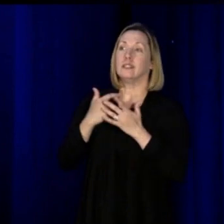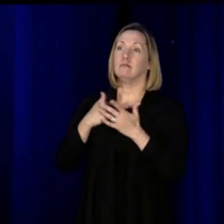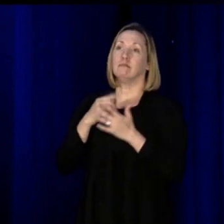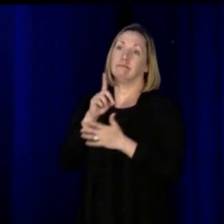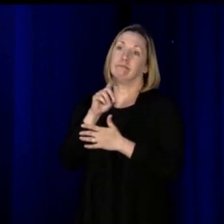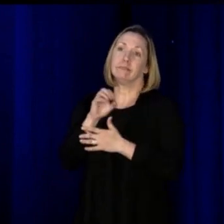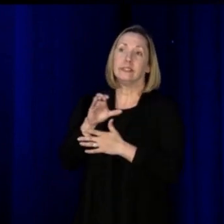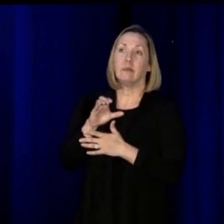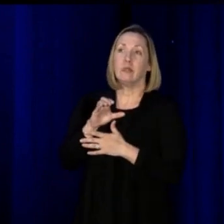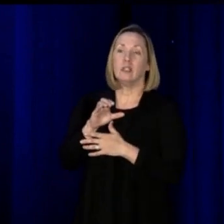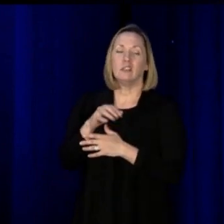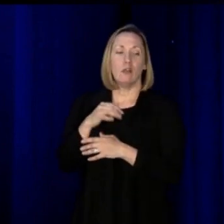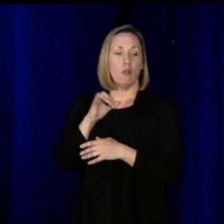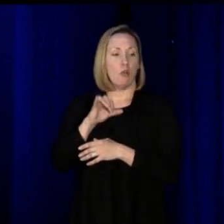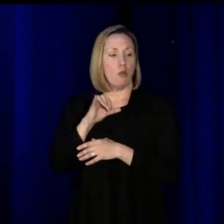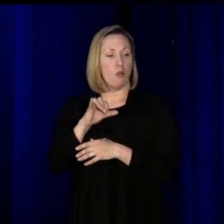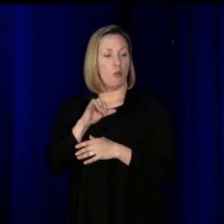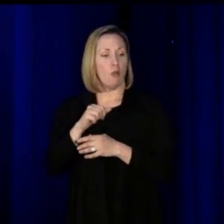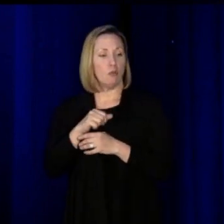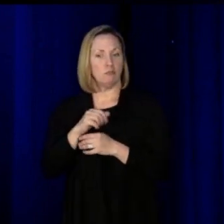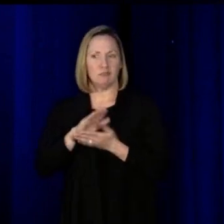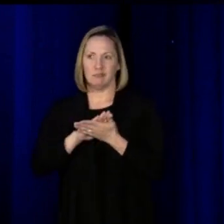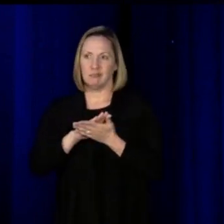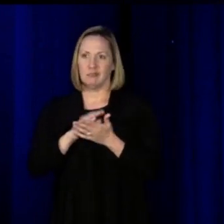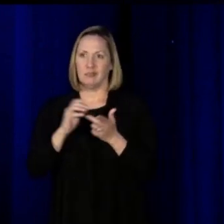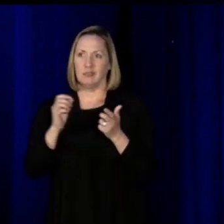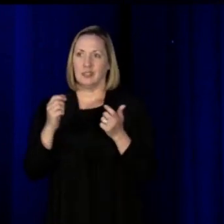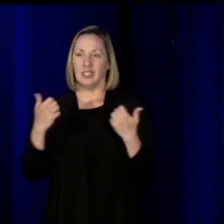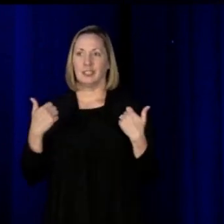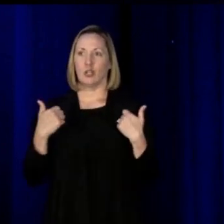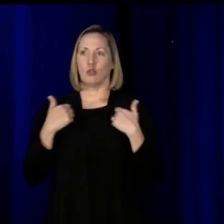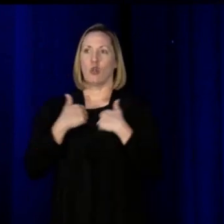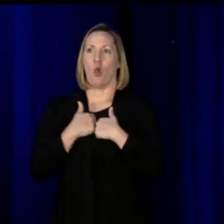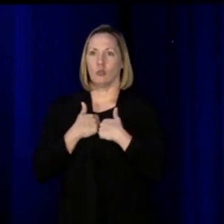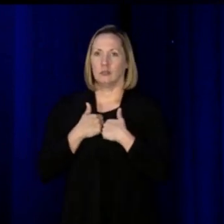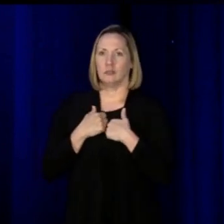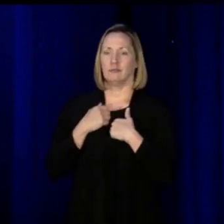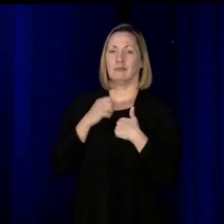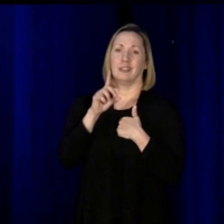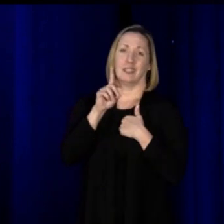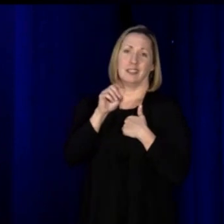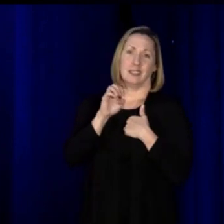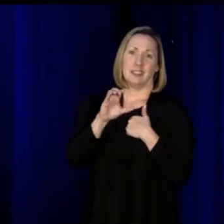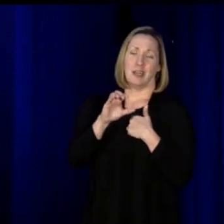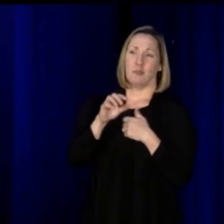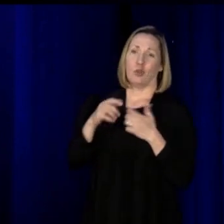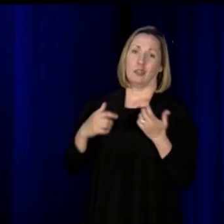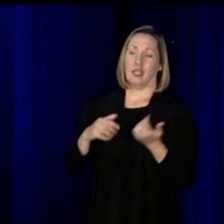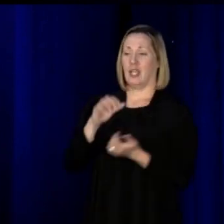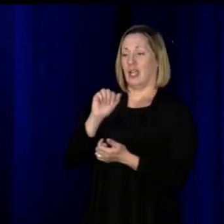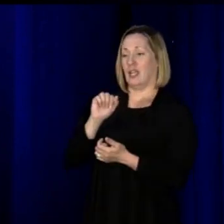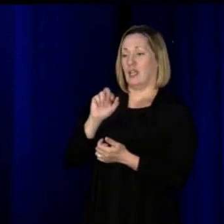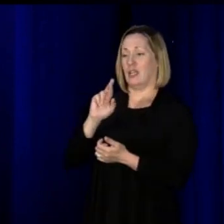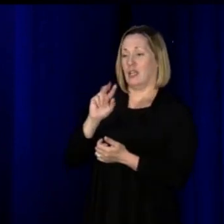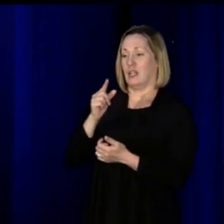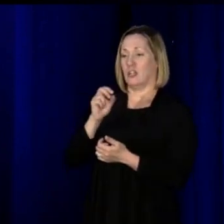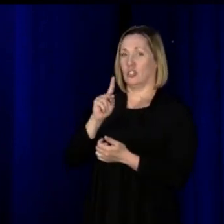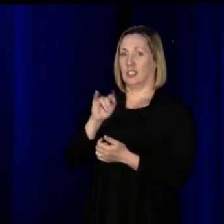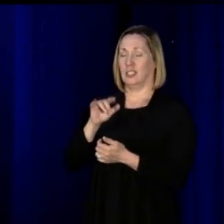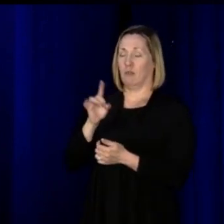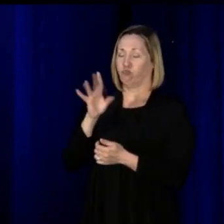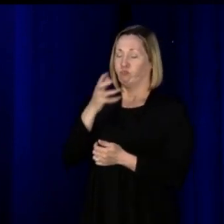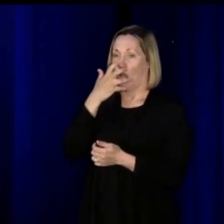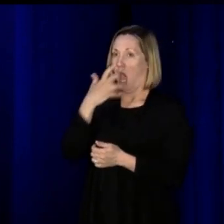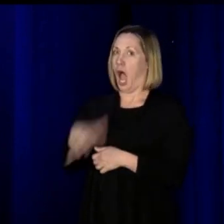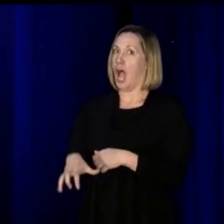December, oh no, this is a nice code for you. And in December in Argentina, it's hot as super hot,